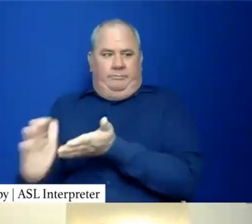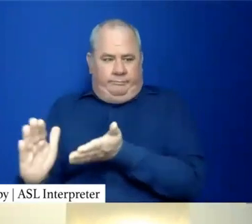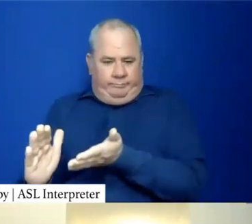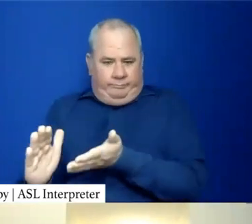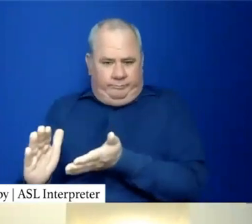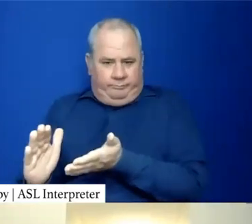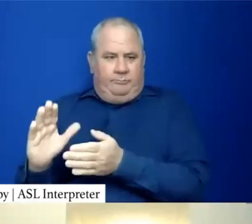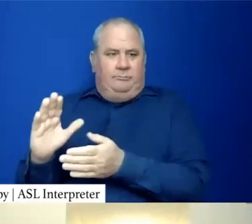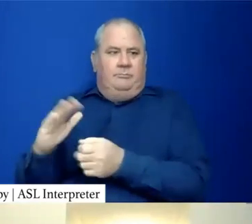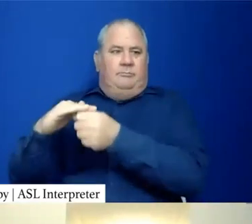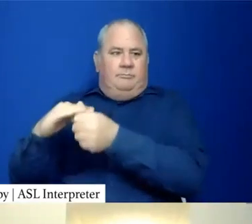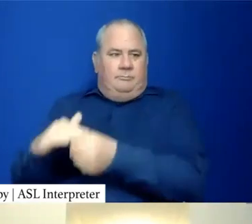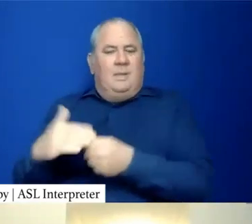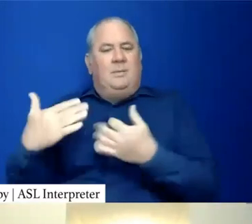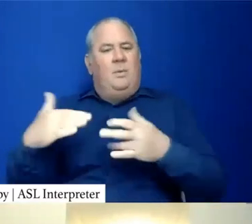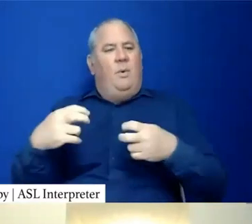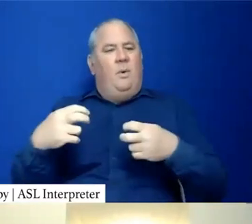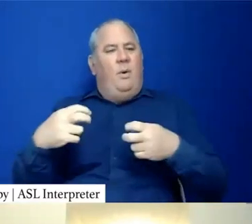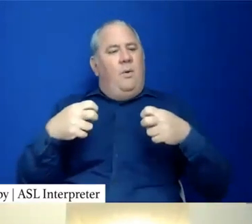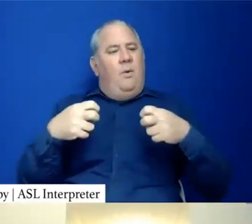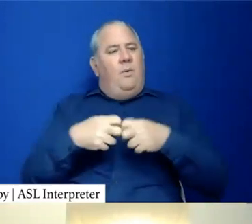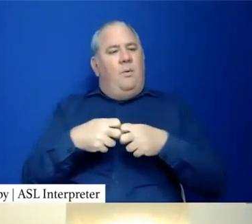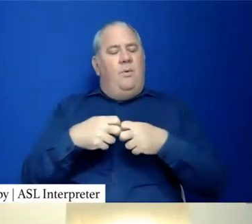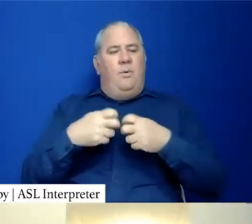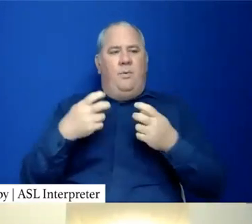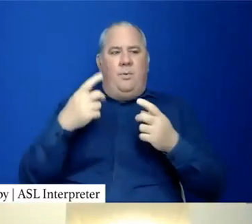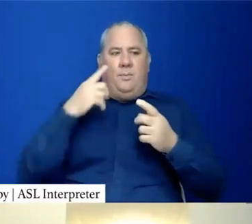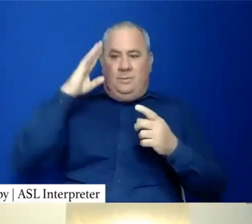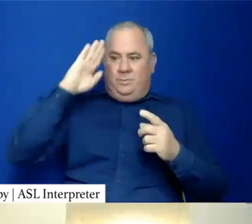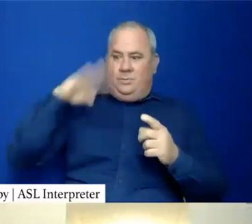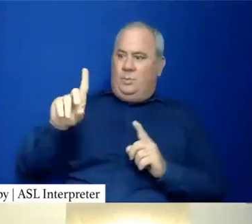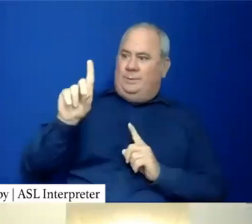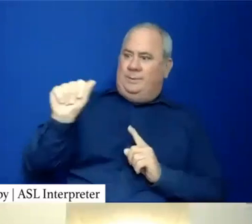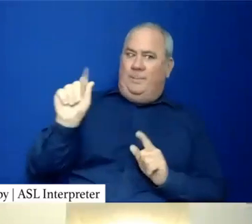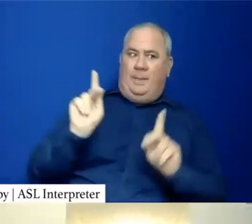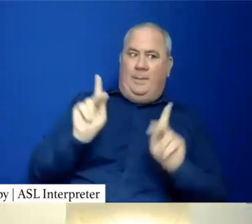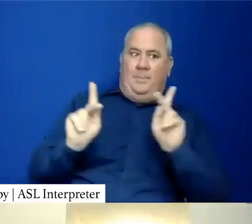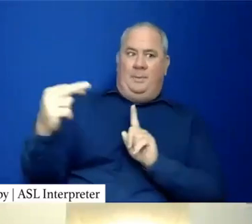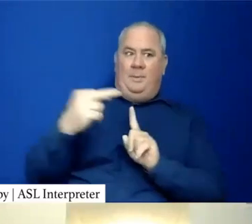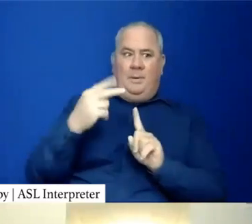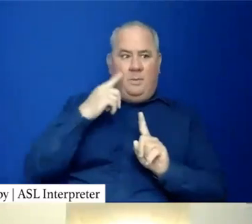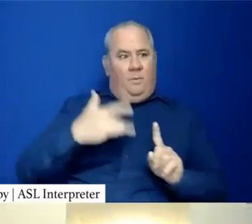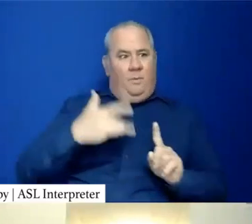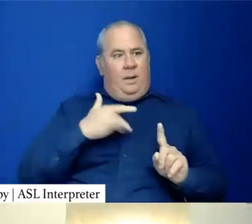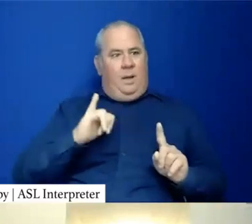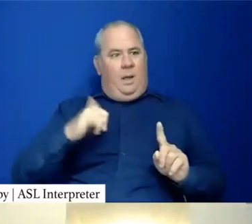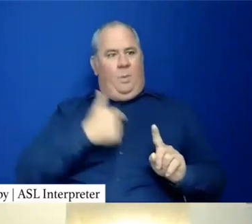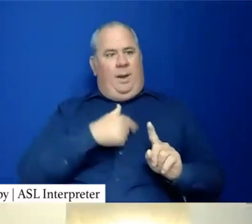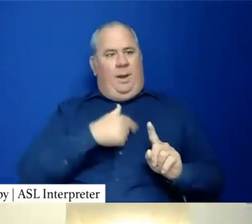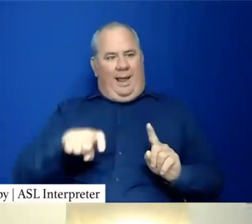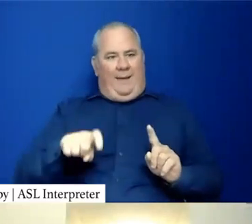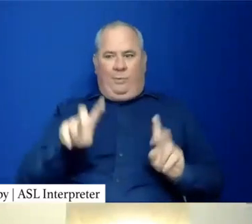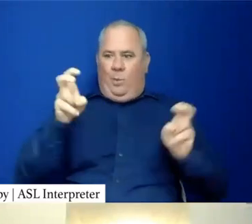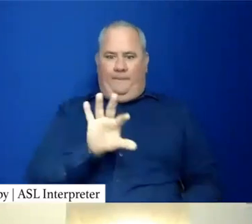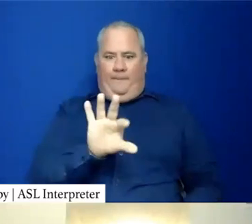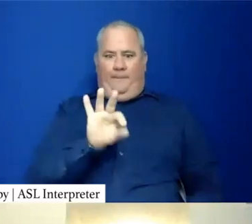other disabled people in the field I know. It will always feel like we had to choose whether we want to be